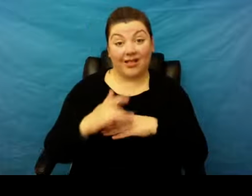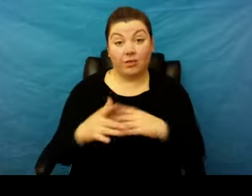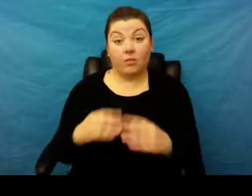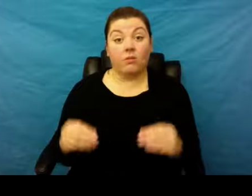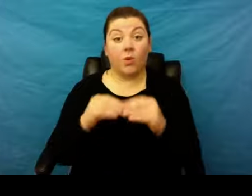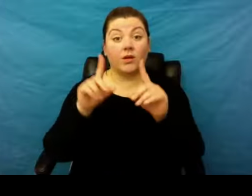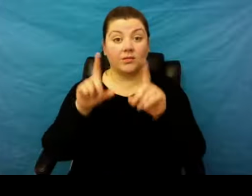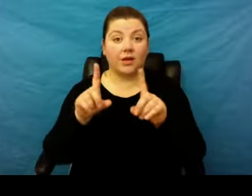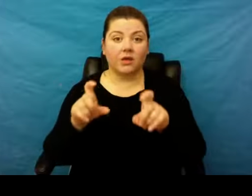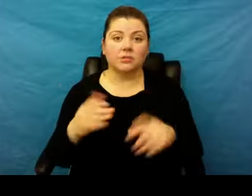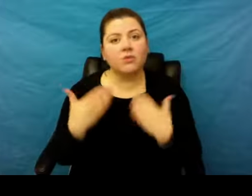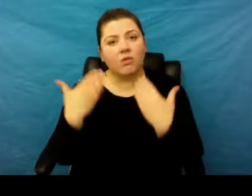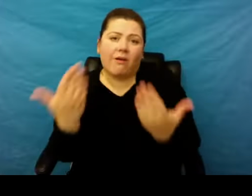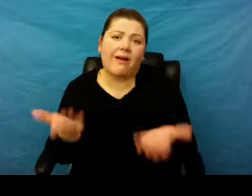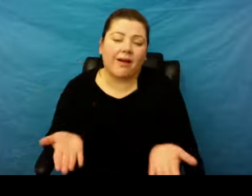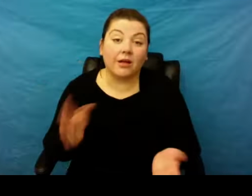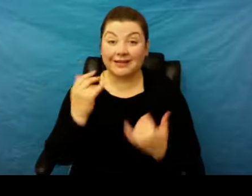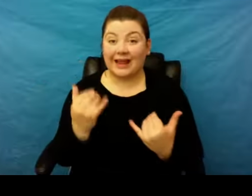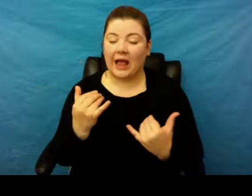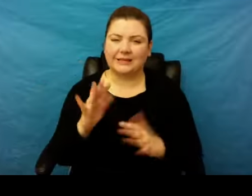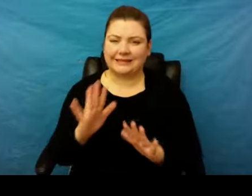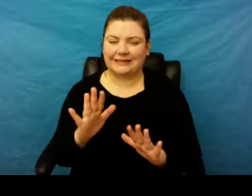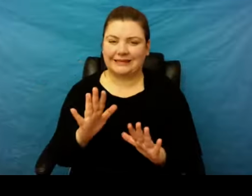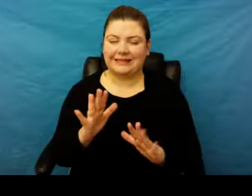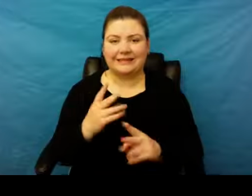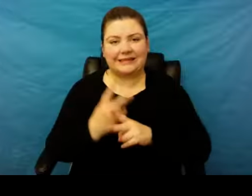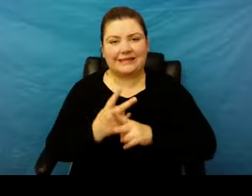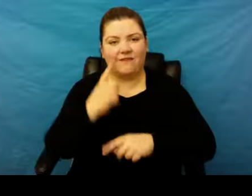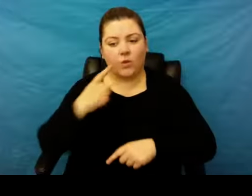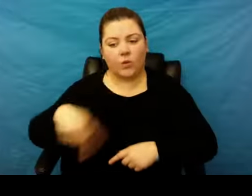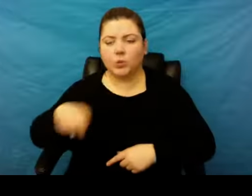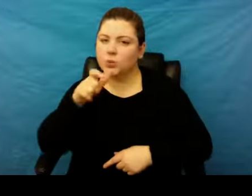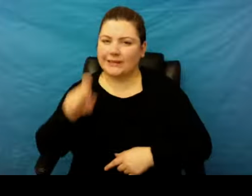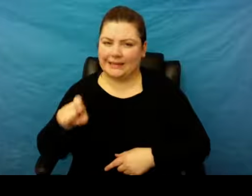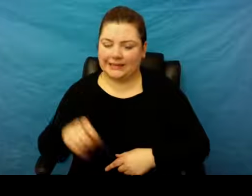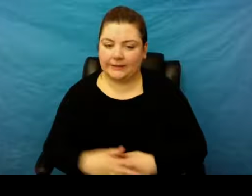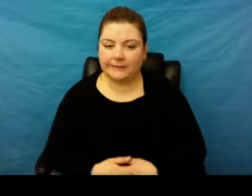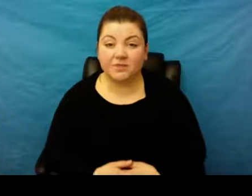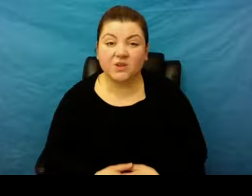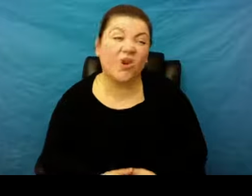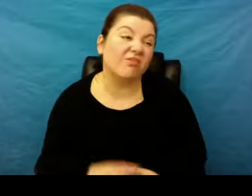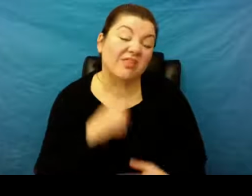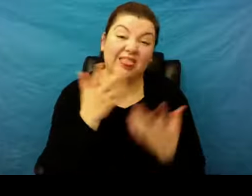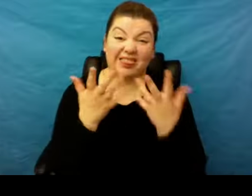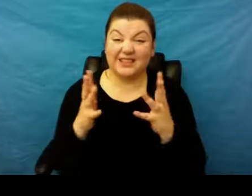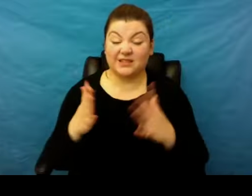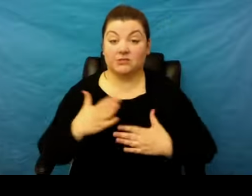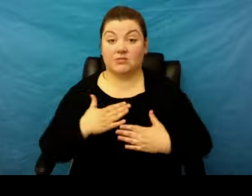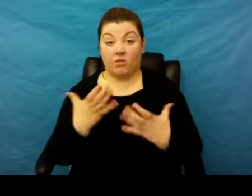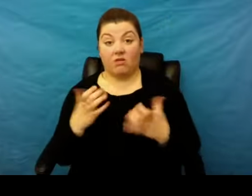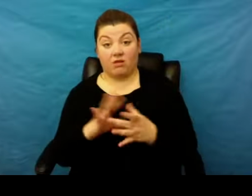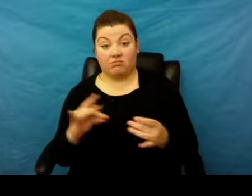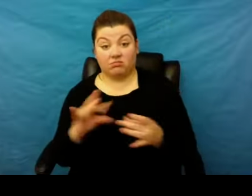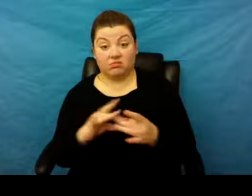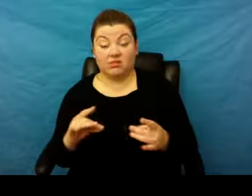tested. So I think I've discussed everything I want to discuss, and so if Dan doesn't have any other suggestions,